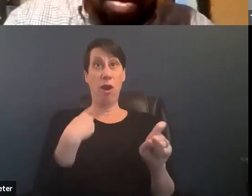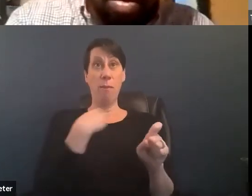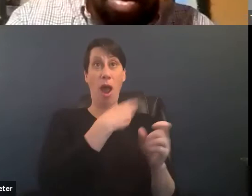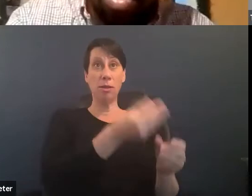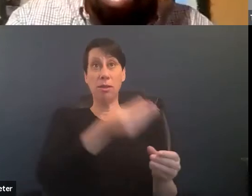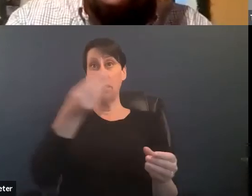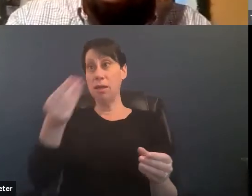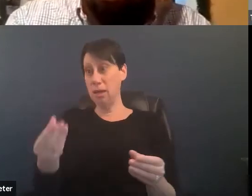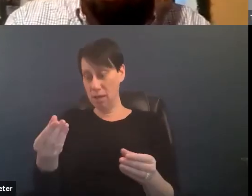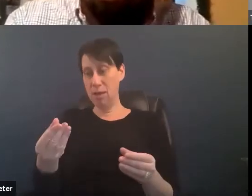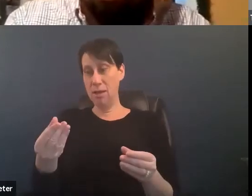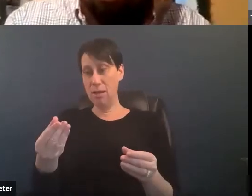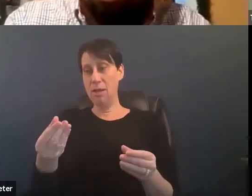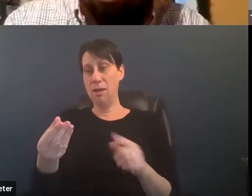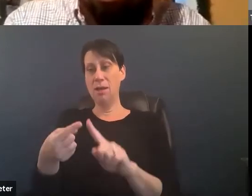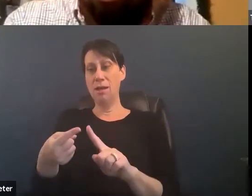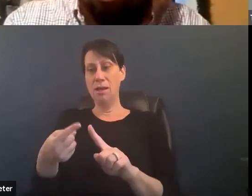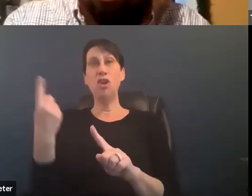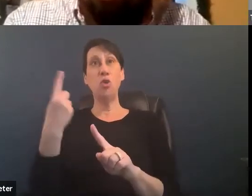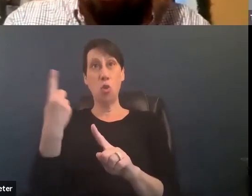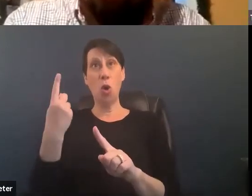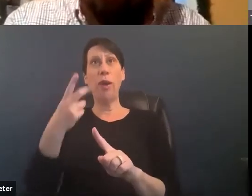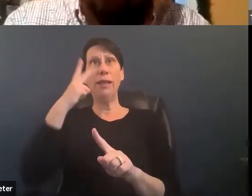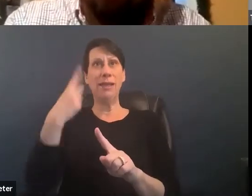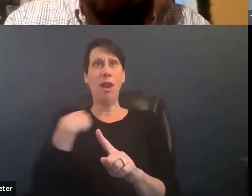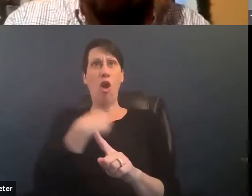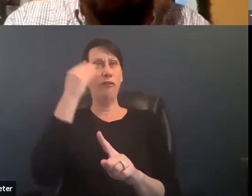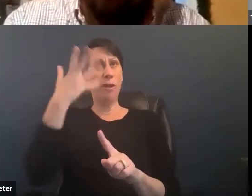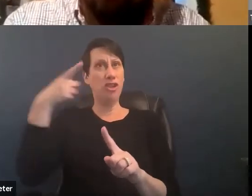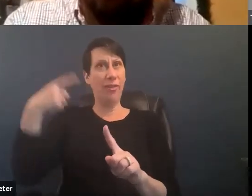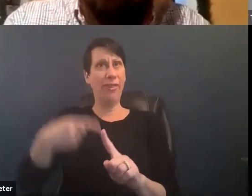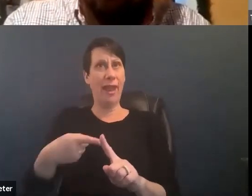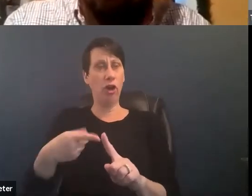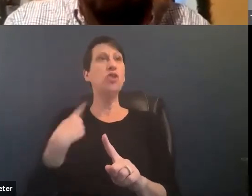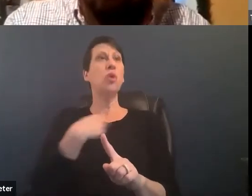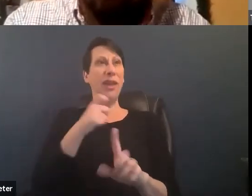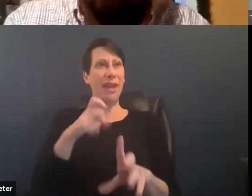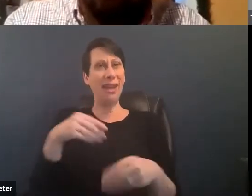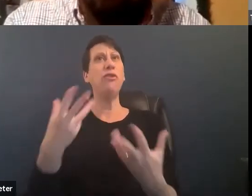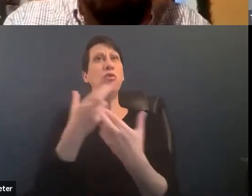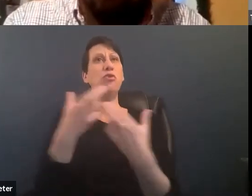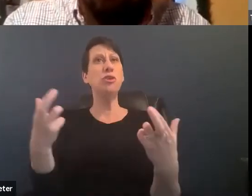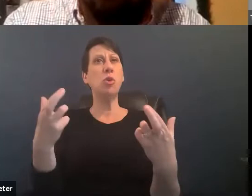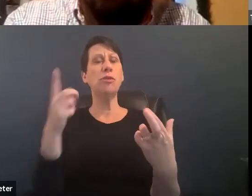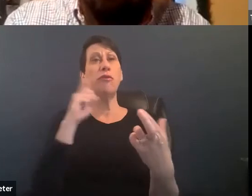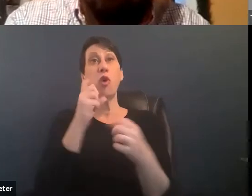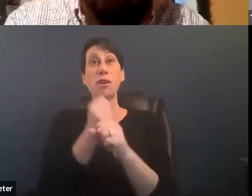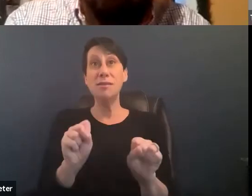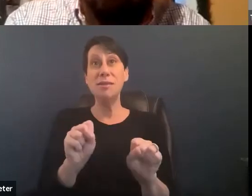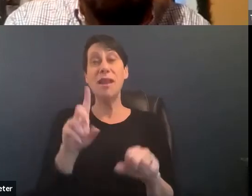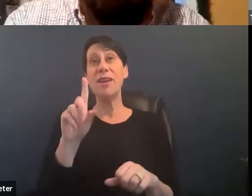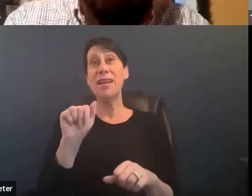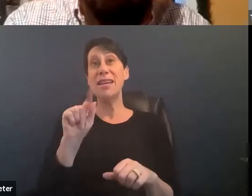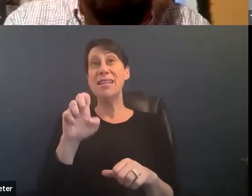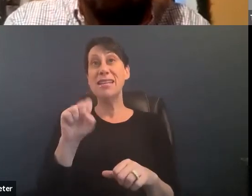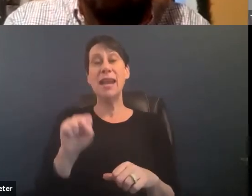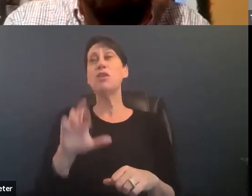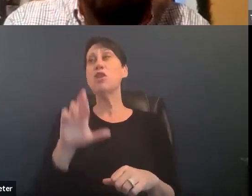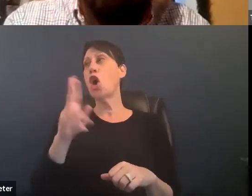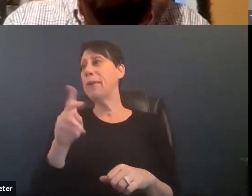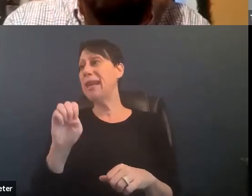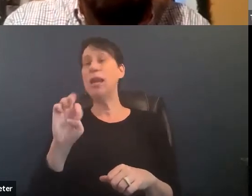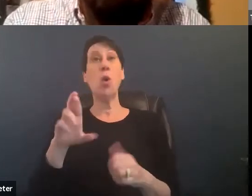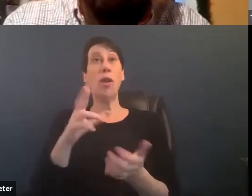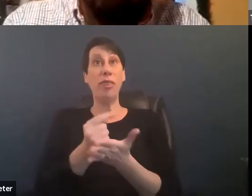immediately come back to Promise Place. So that way we can give you resources for safe dates, RPE or therapy or whatever you